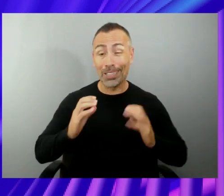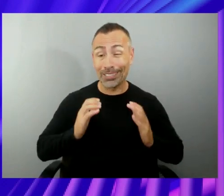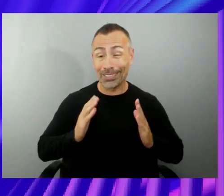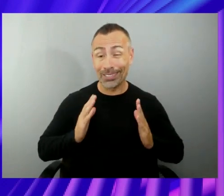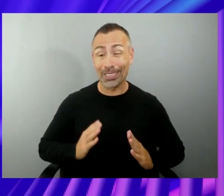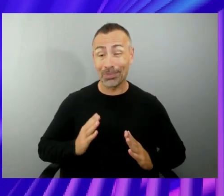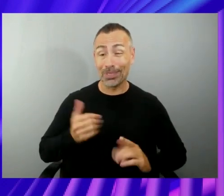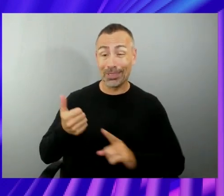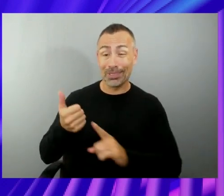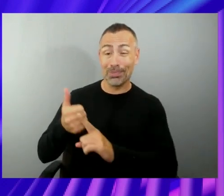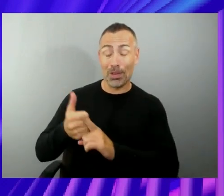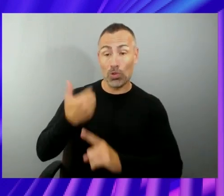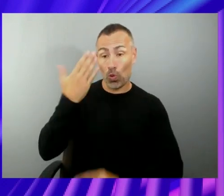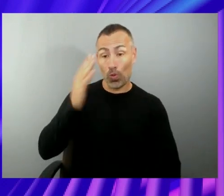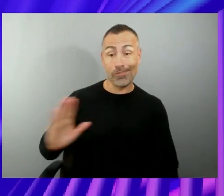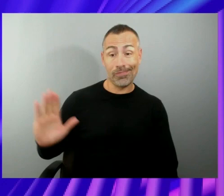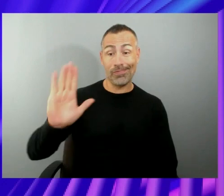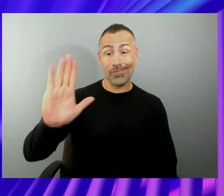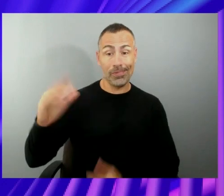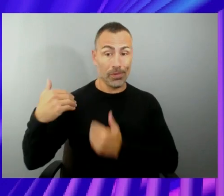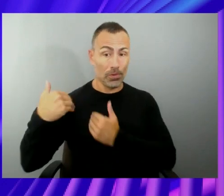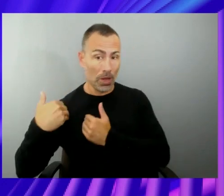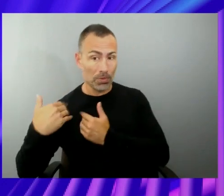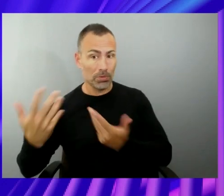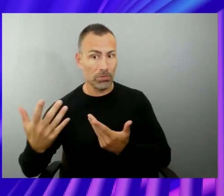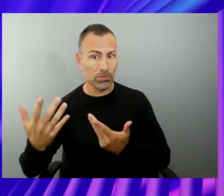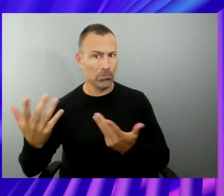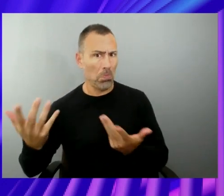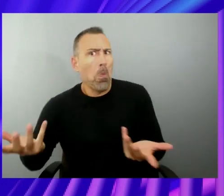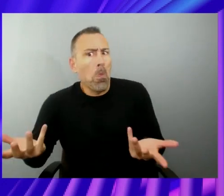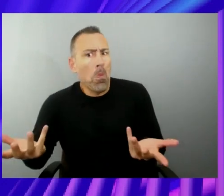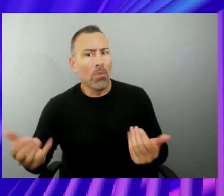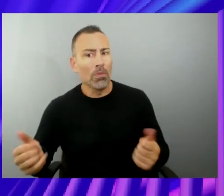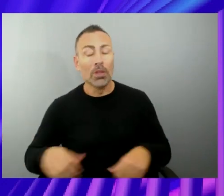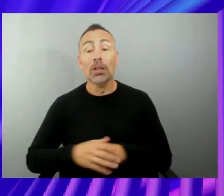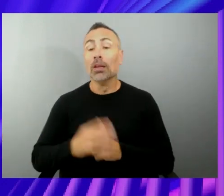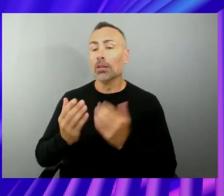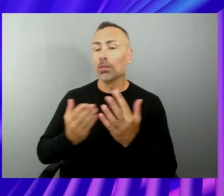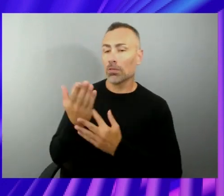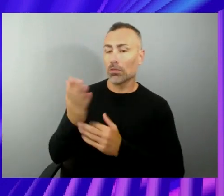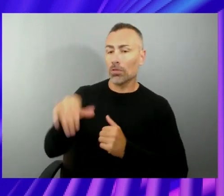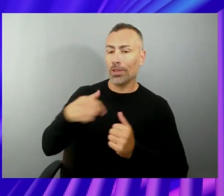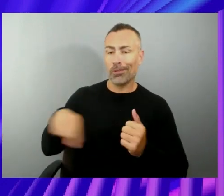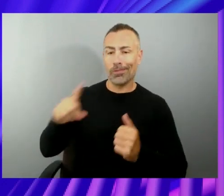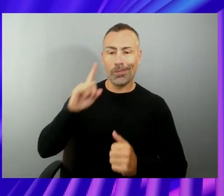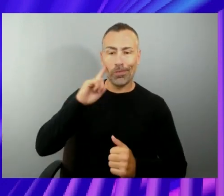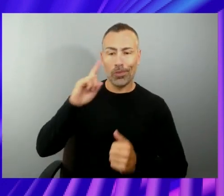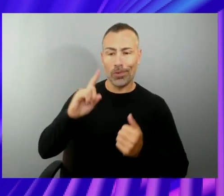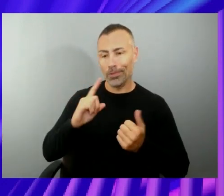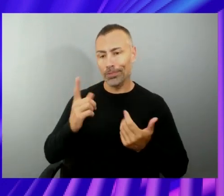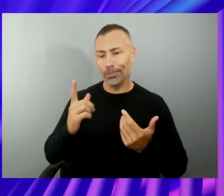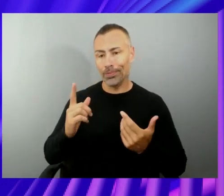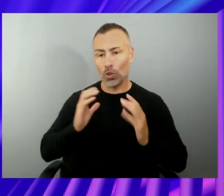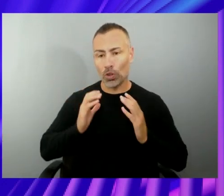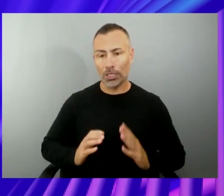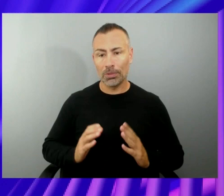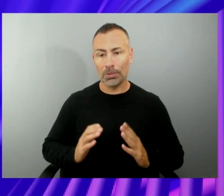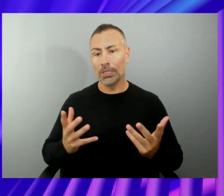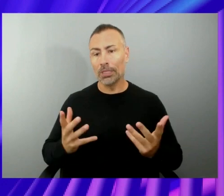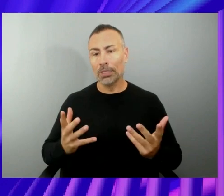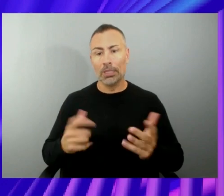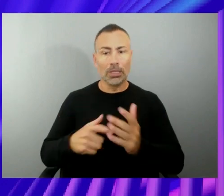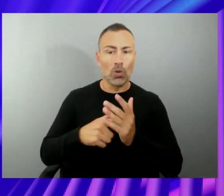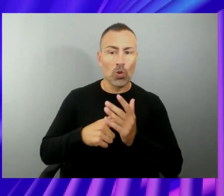their responsibilities are in the model, and through that, we've heard from customers that they absolutely need some